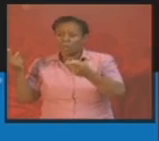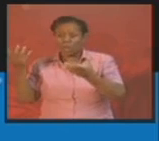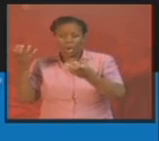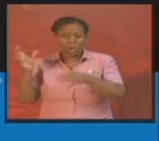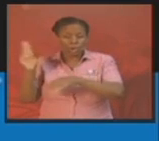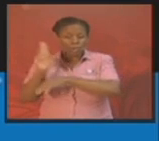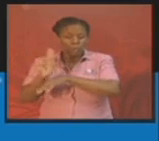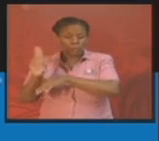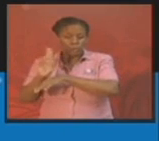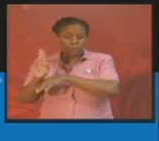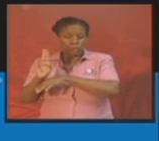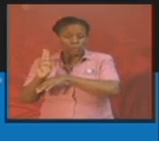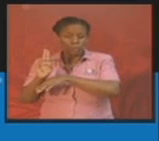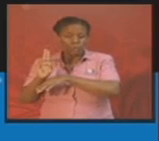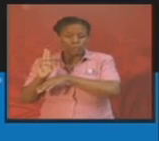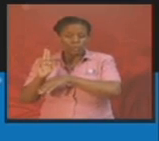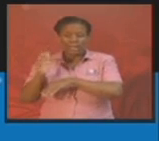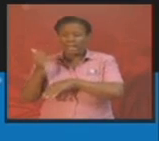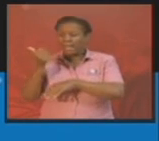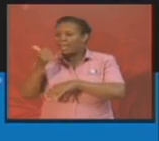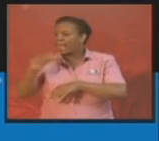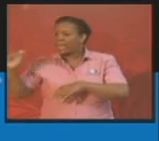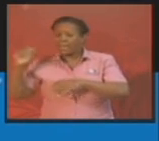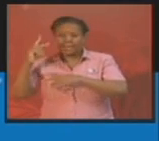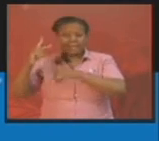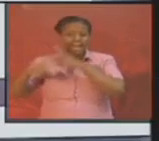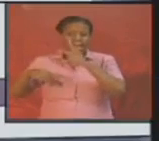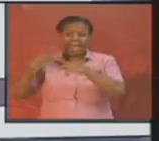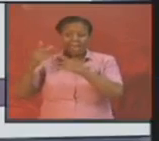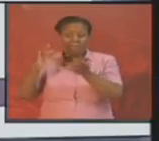these alternative medicines? Thank you.